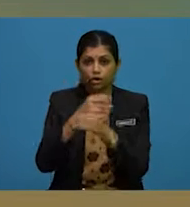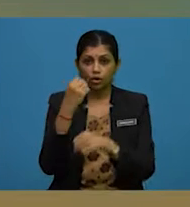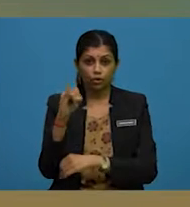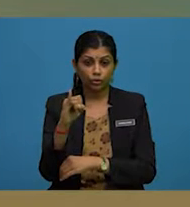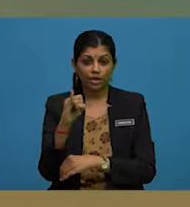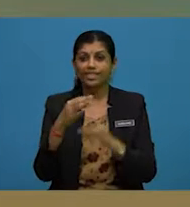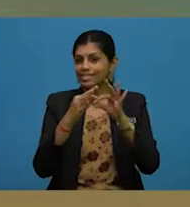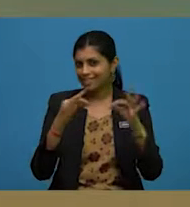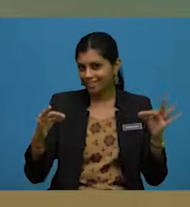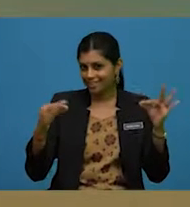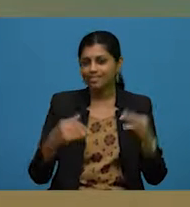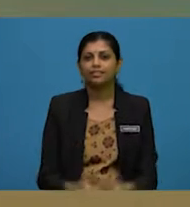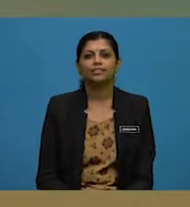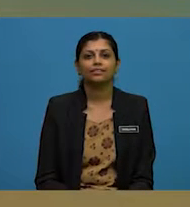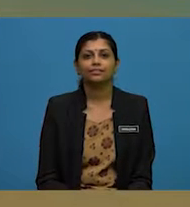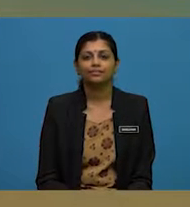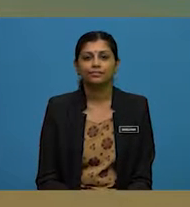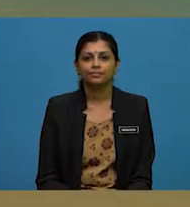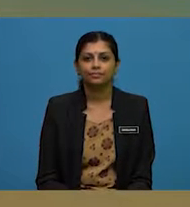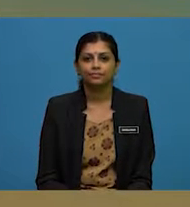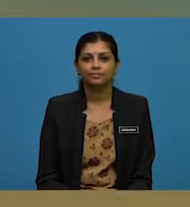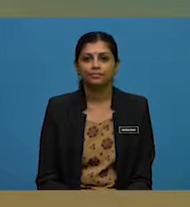concluding sentence.